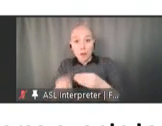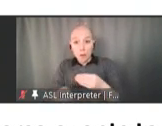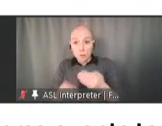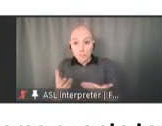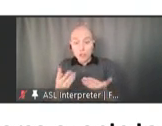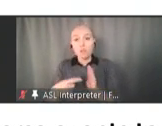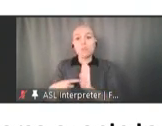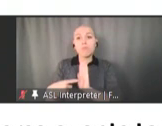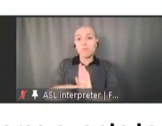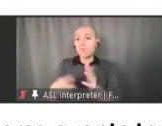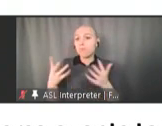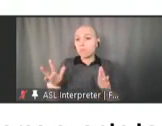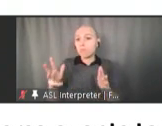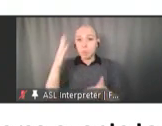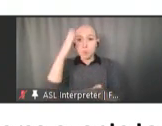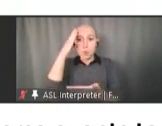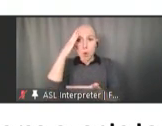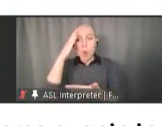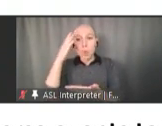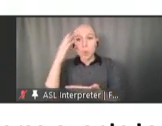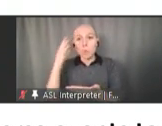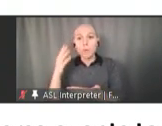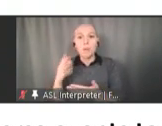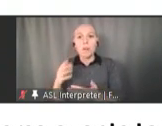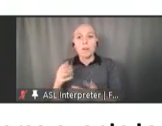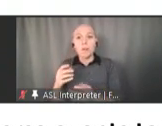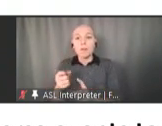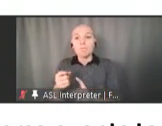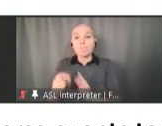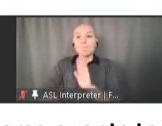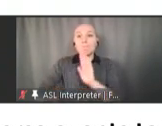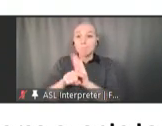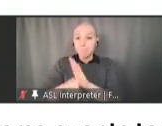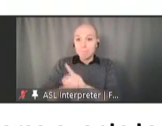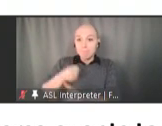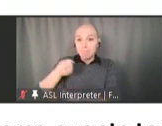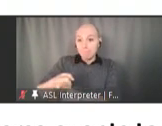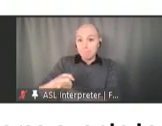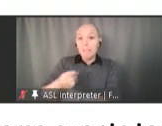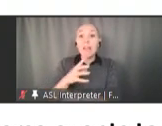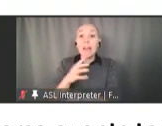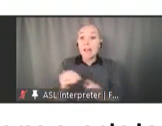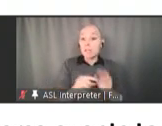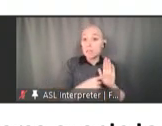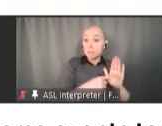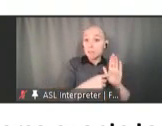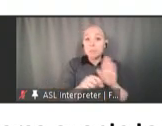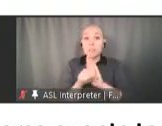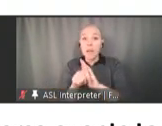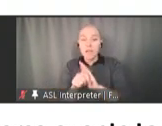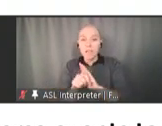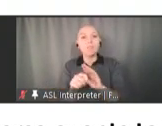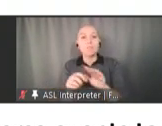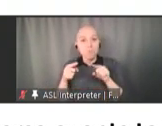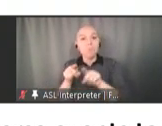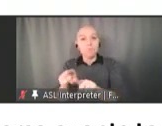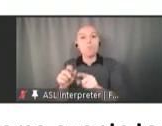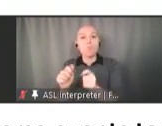previously observed adverse events and signs and symptoms consistent with myocarditis. Next slide.